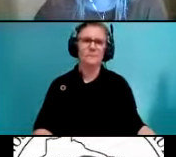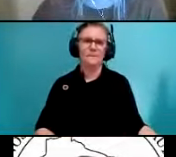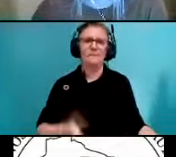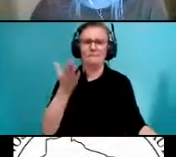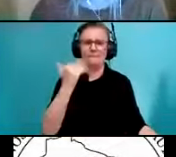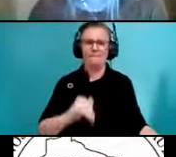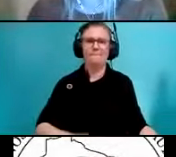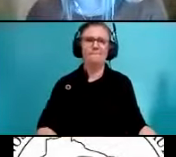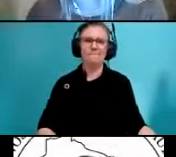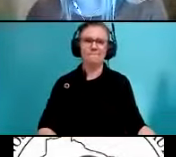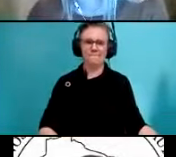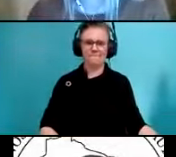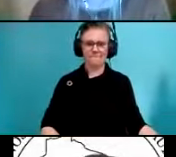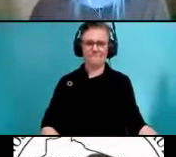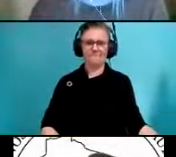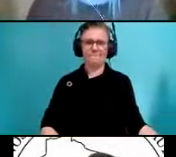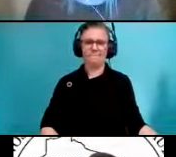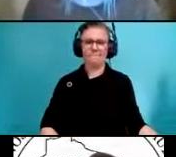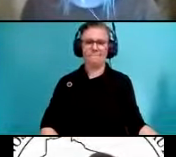Next slide.